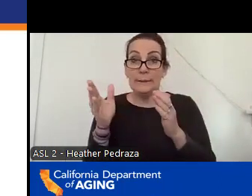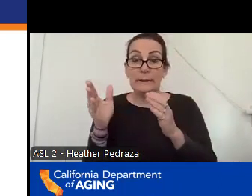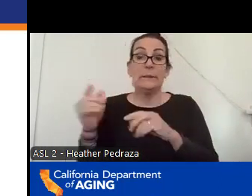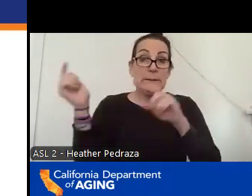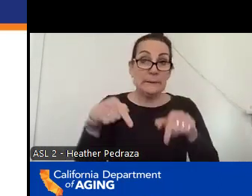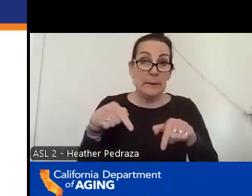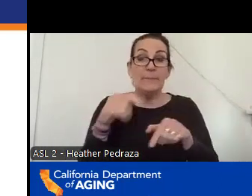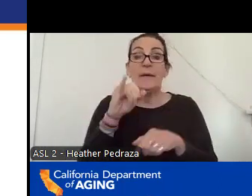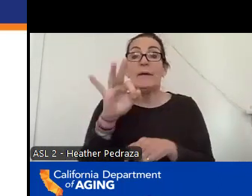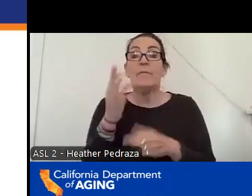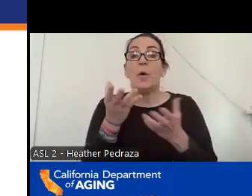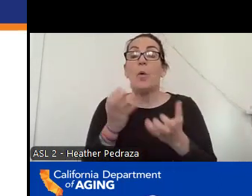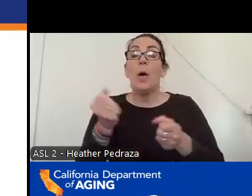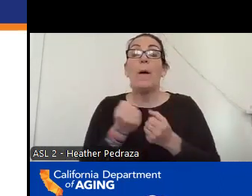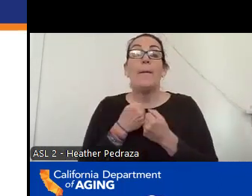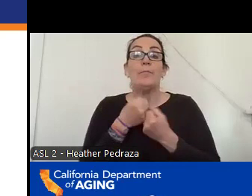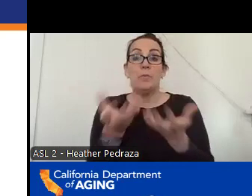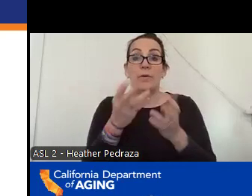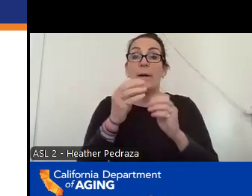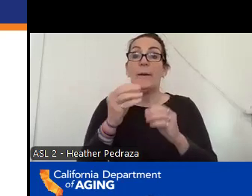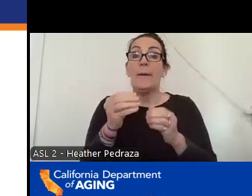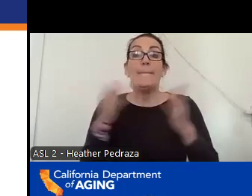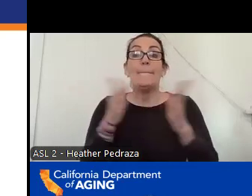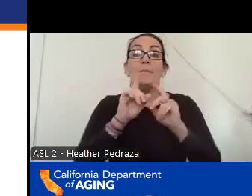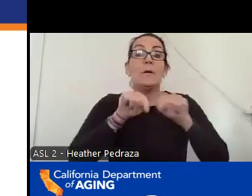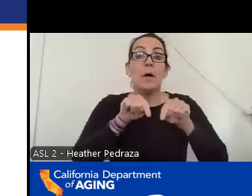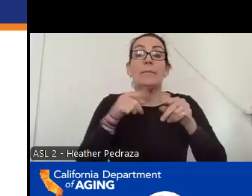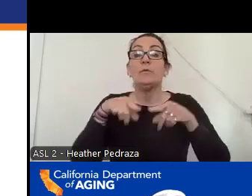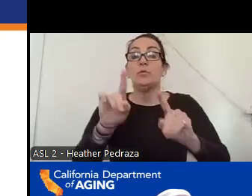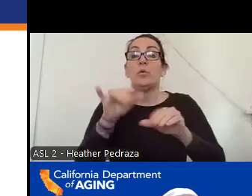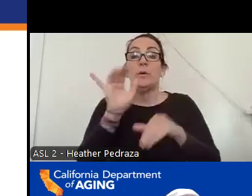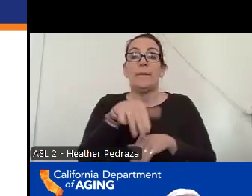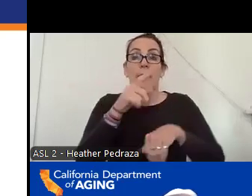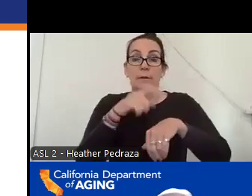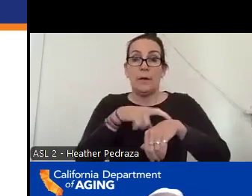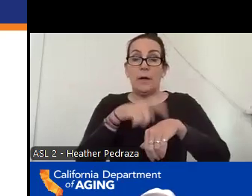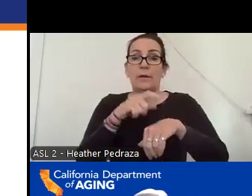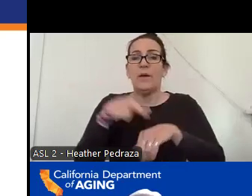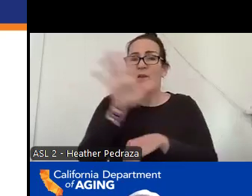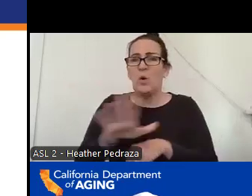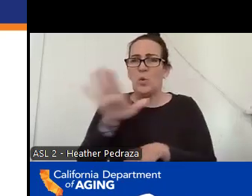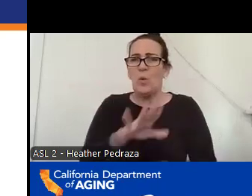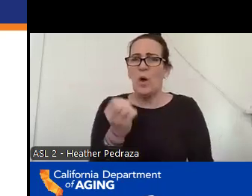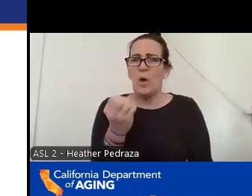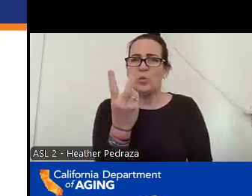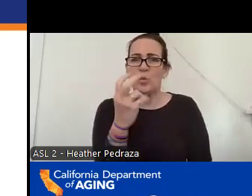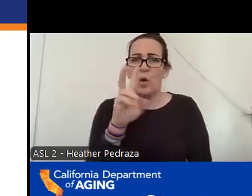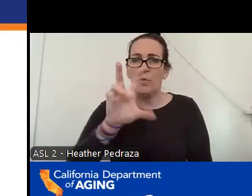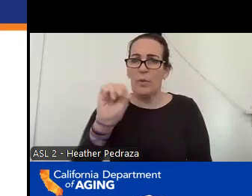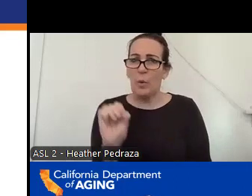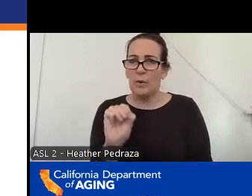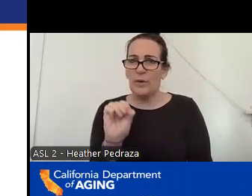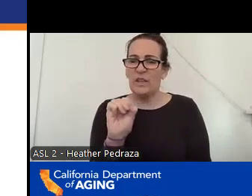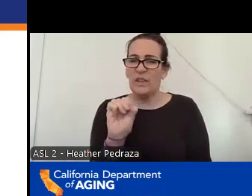to provide public comments during the public comment period, which I believe is around 12:30 per the